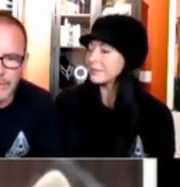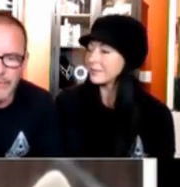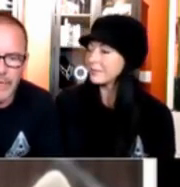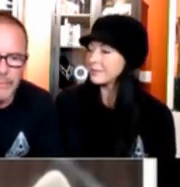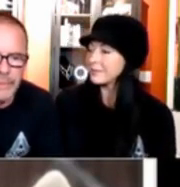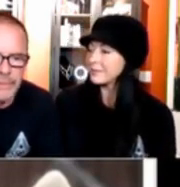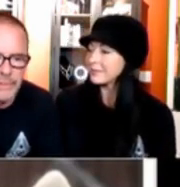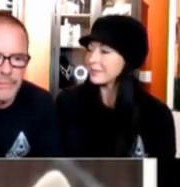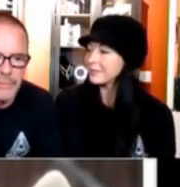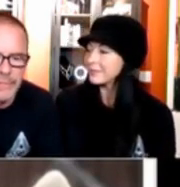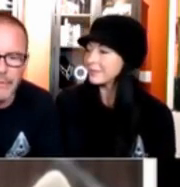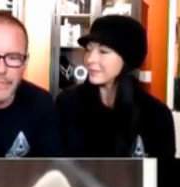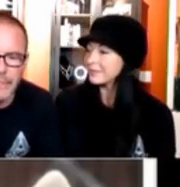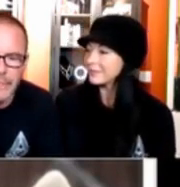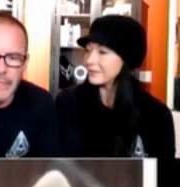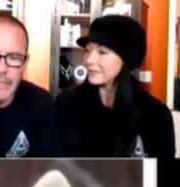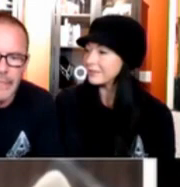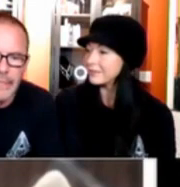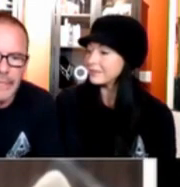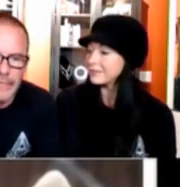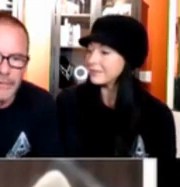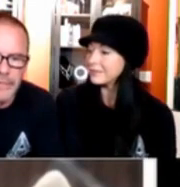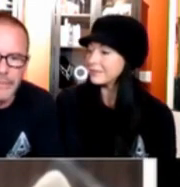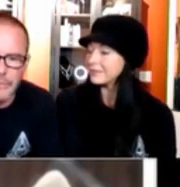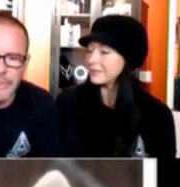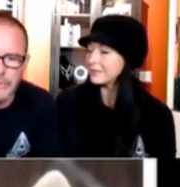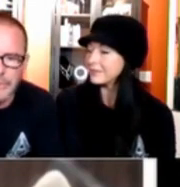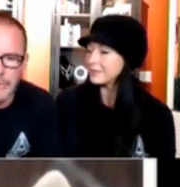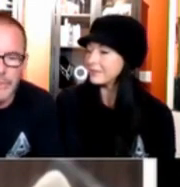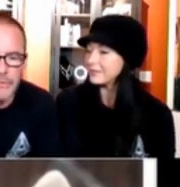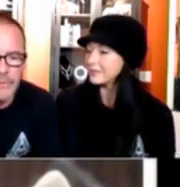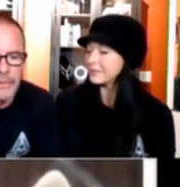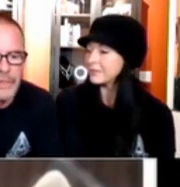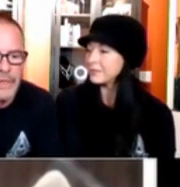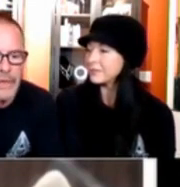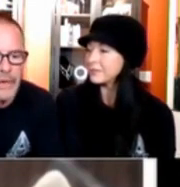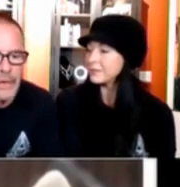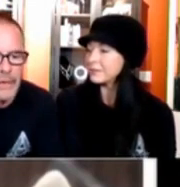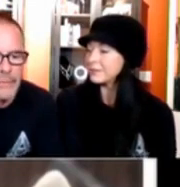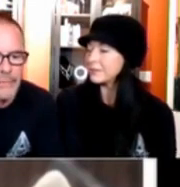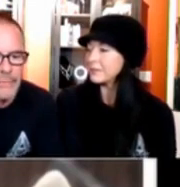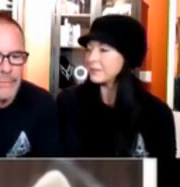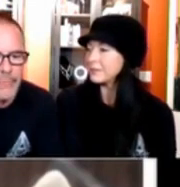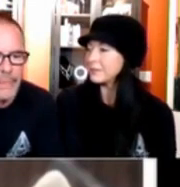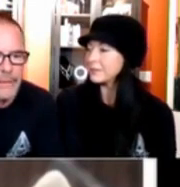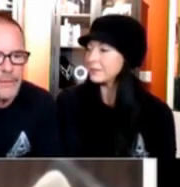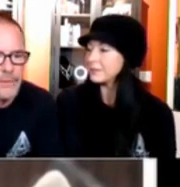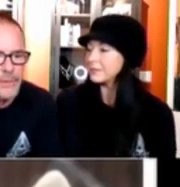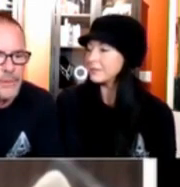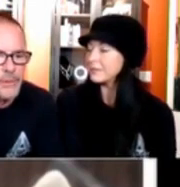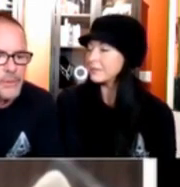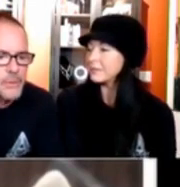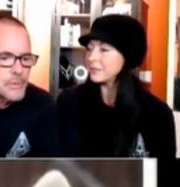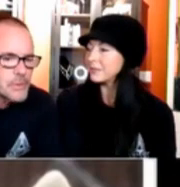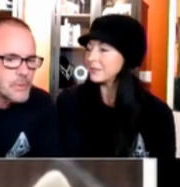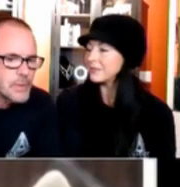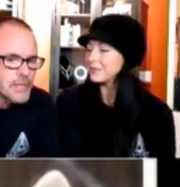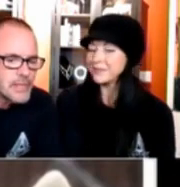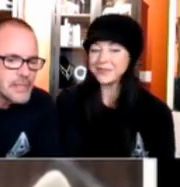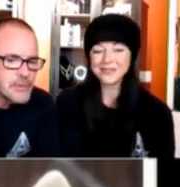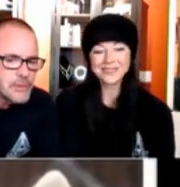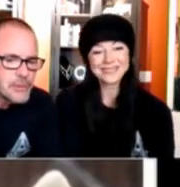affecting our environment, but it seems to be going in that direction, which is really wonderful. So